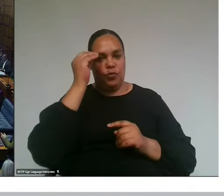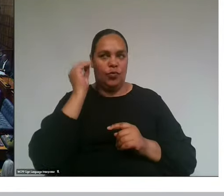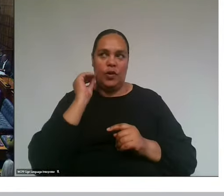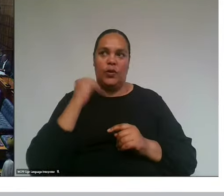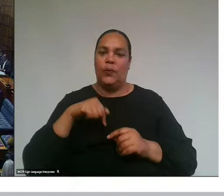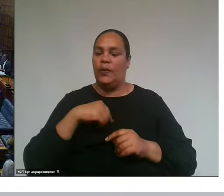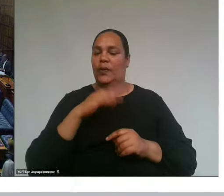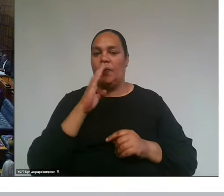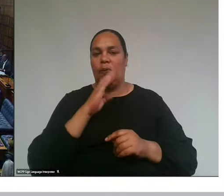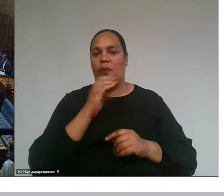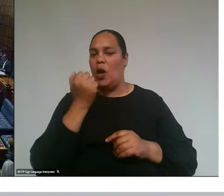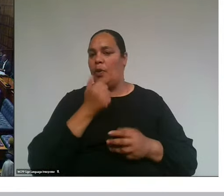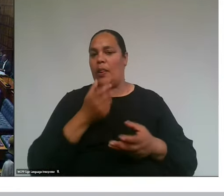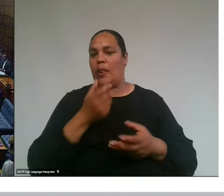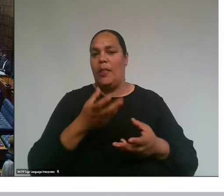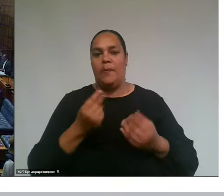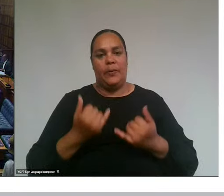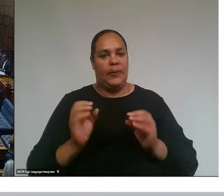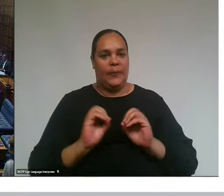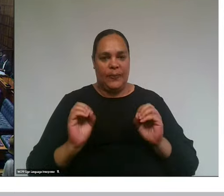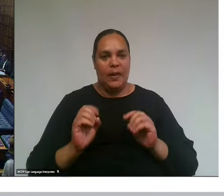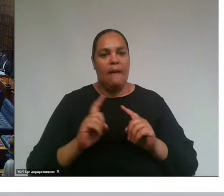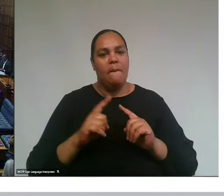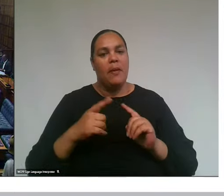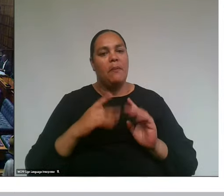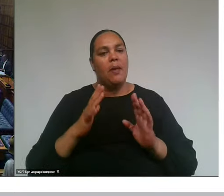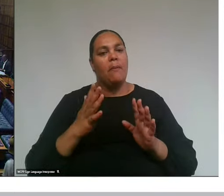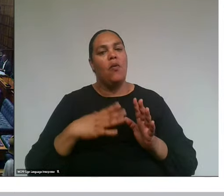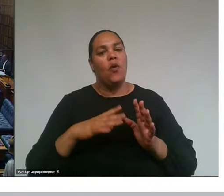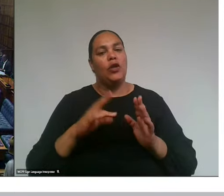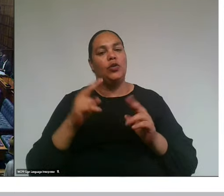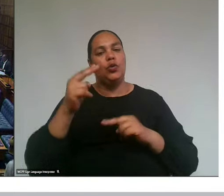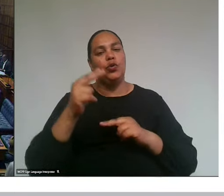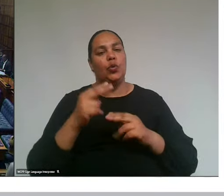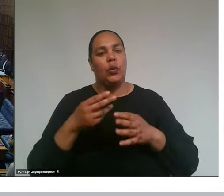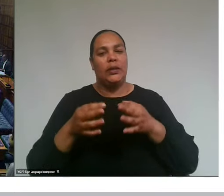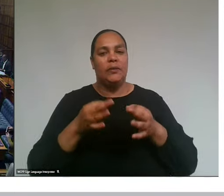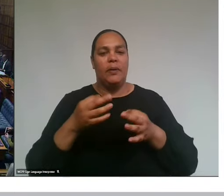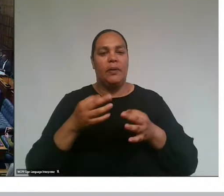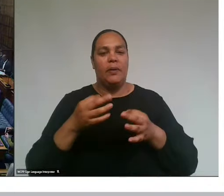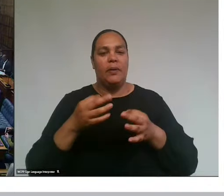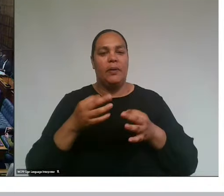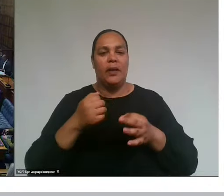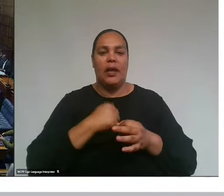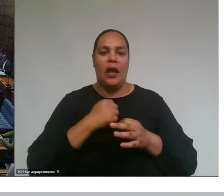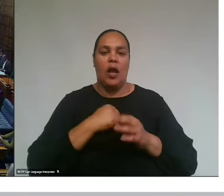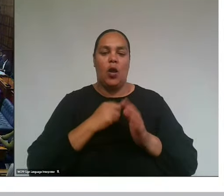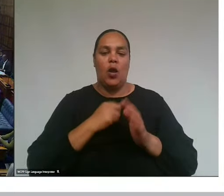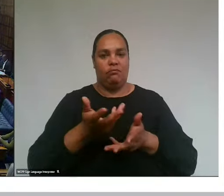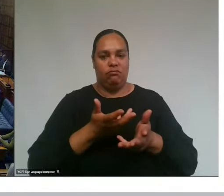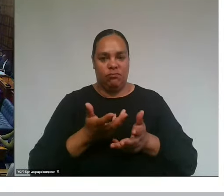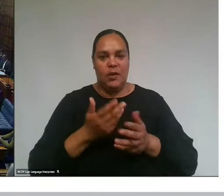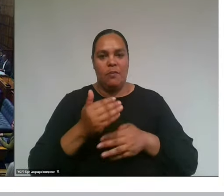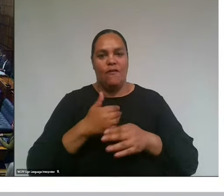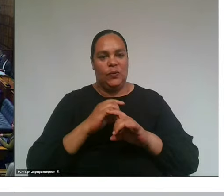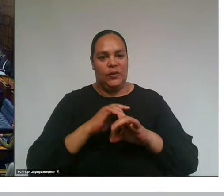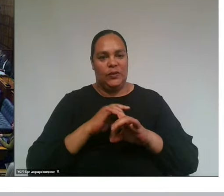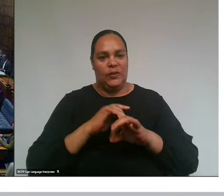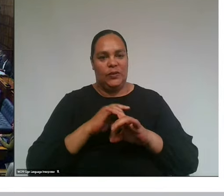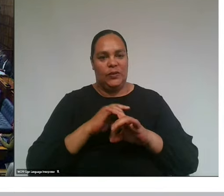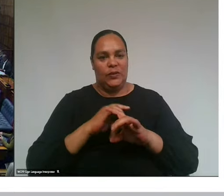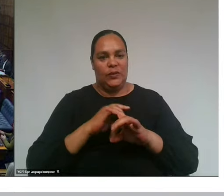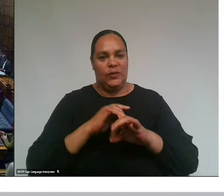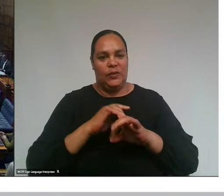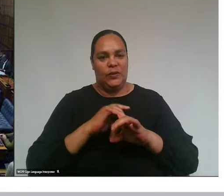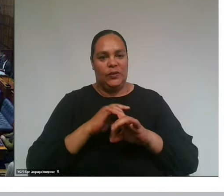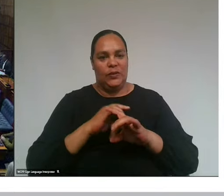apologies received for today um and I'd just like to briefly touch on our Rules of Engagement um before we kick off so